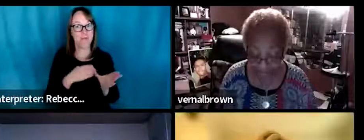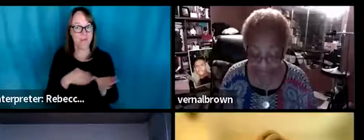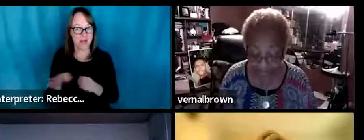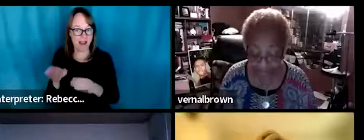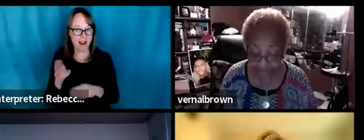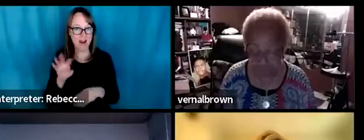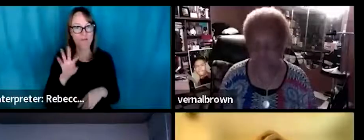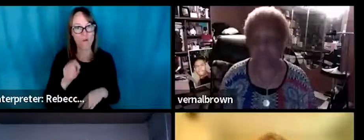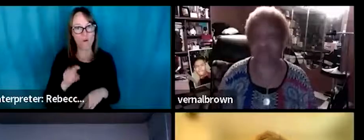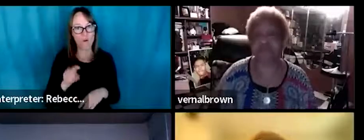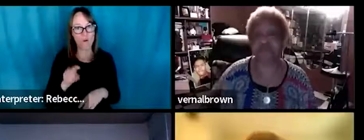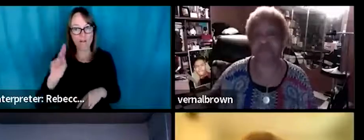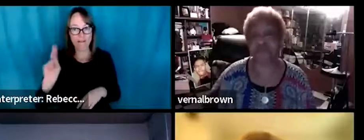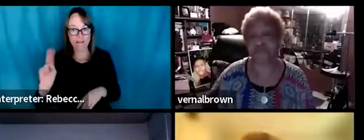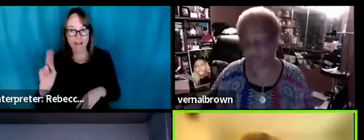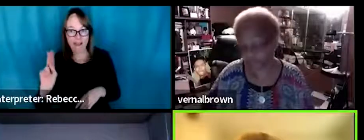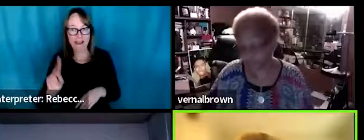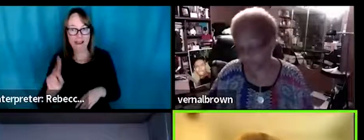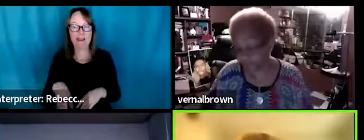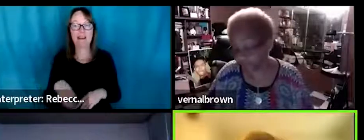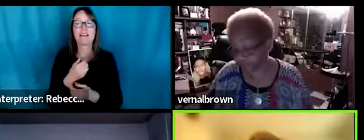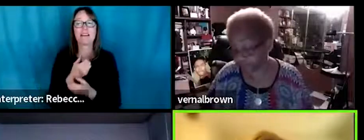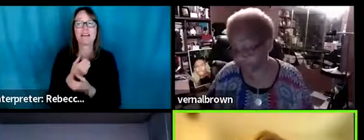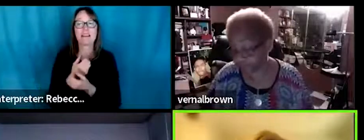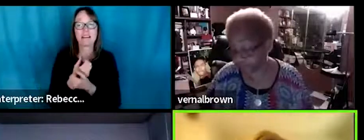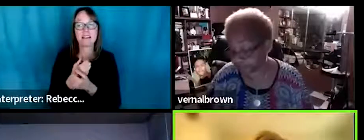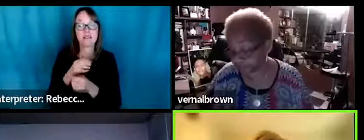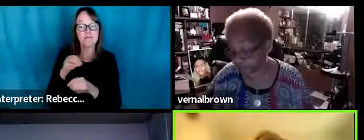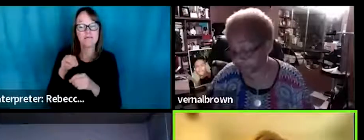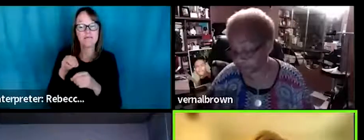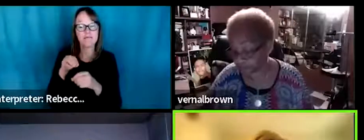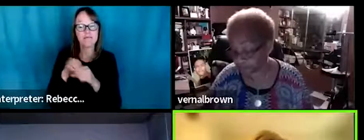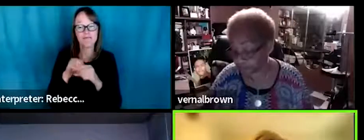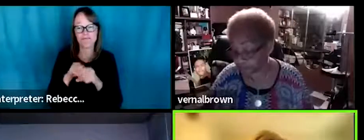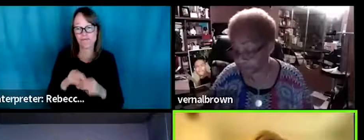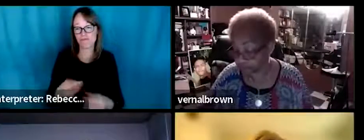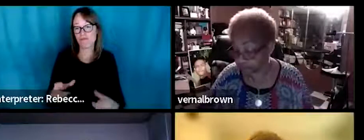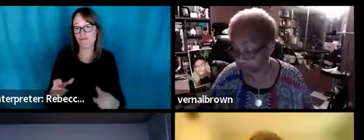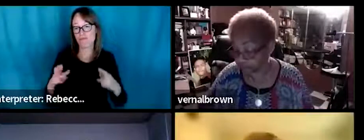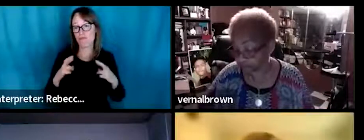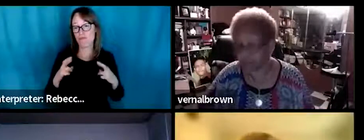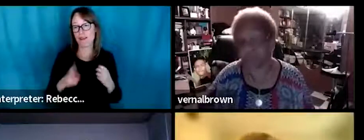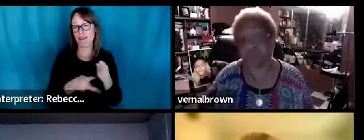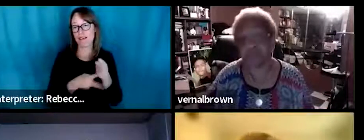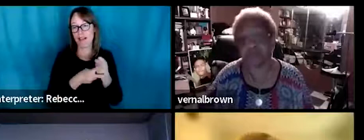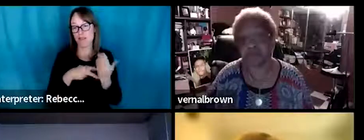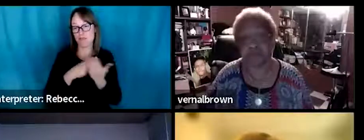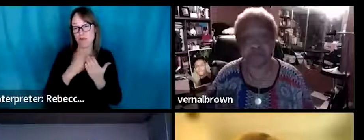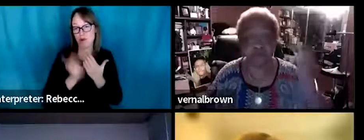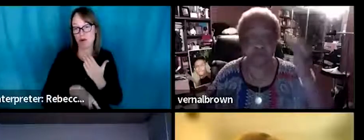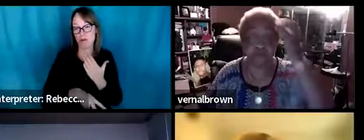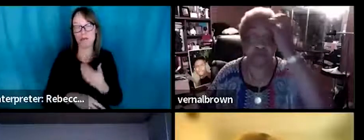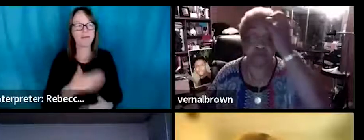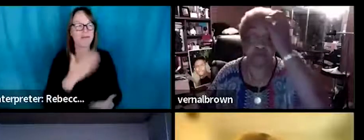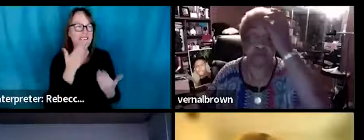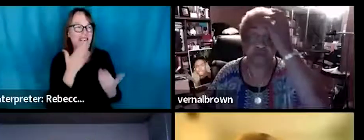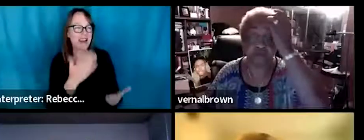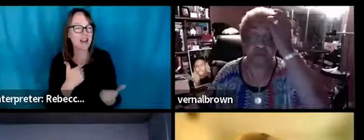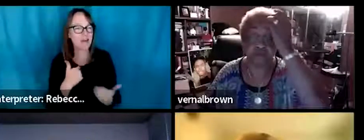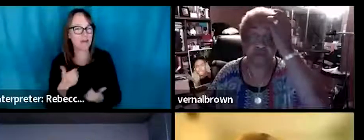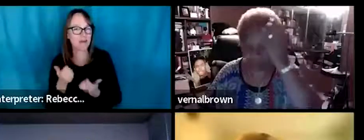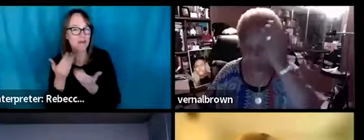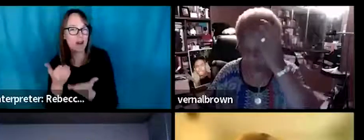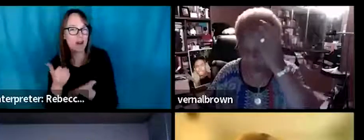commissioners. Thank you, Tom. Thank you, Chair Windmiller. I'm presenting a request to authorize a contract with